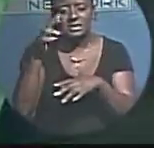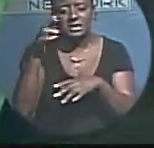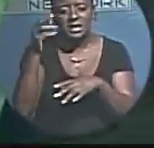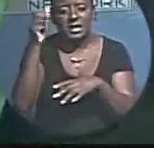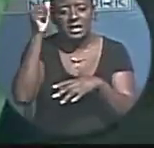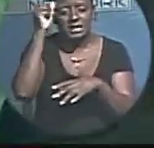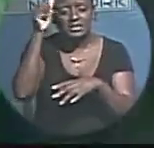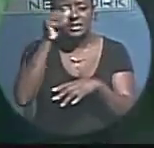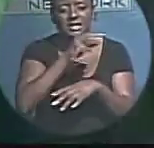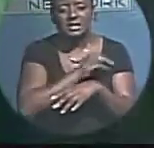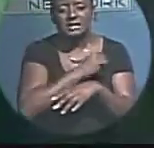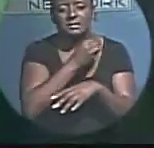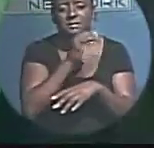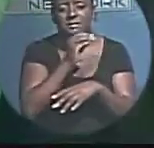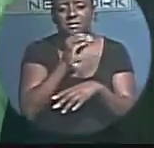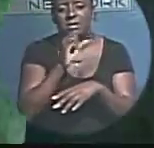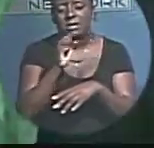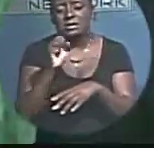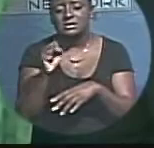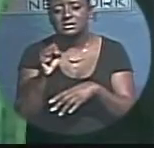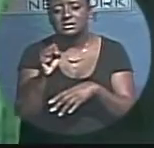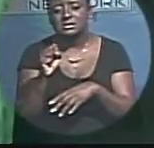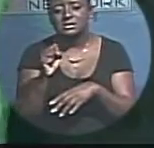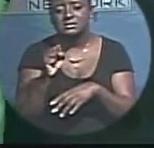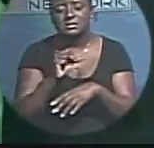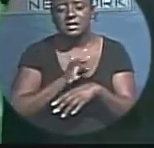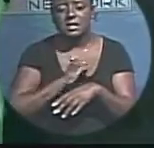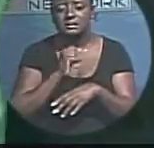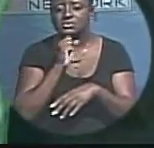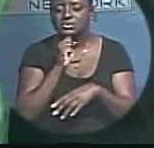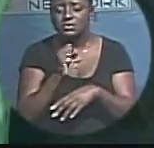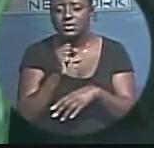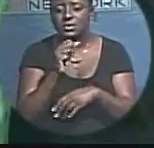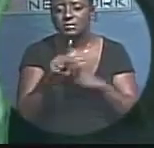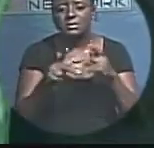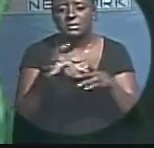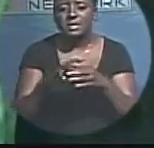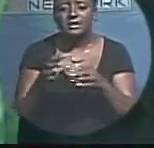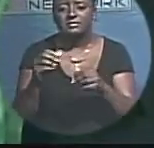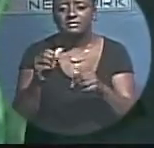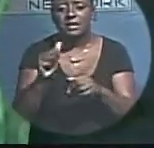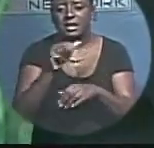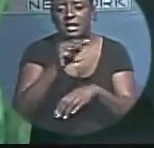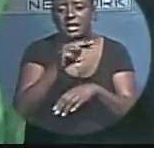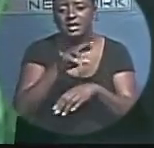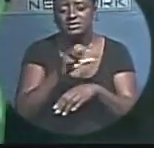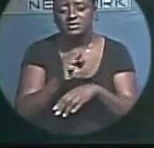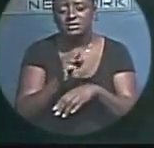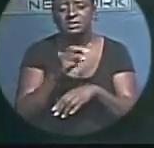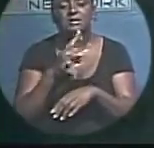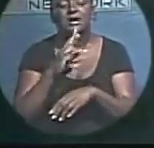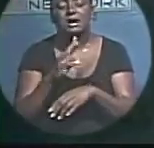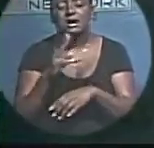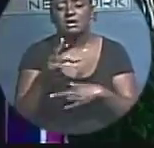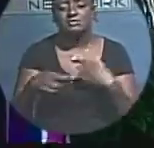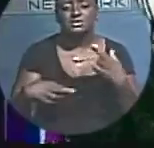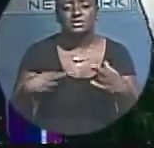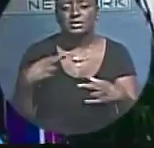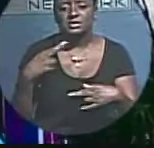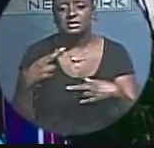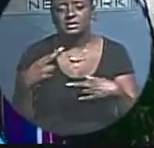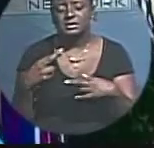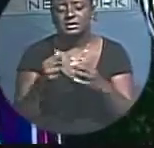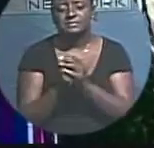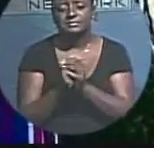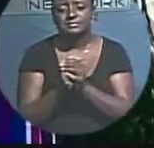of Andros are rejoicing after such a wonderful contribution which has been made by Mr. Peter Nygard.